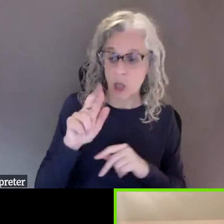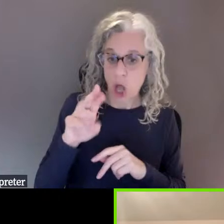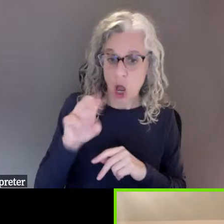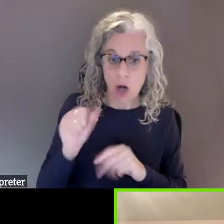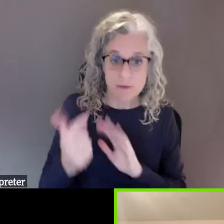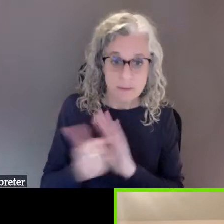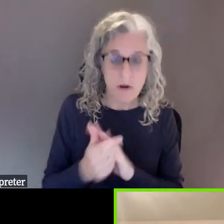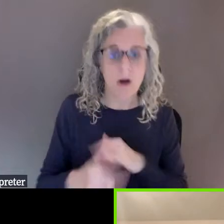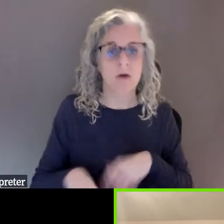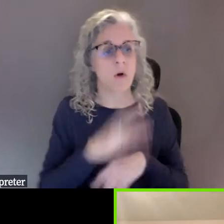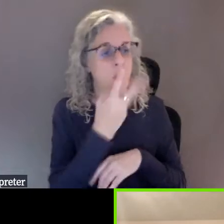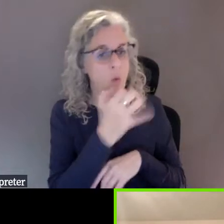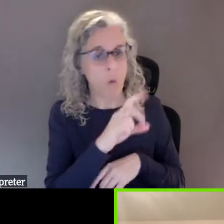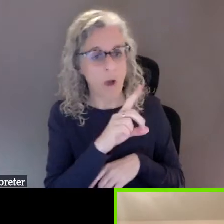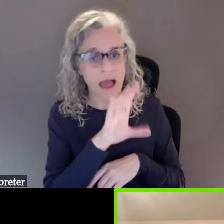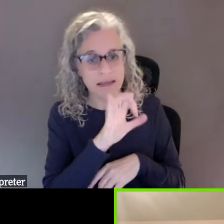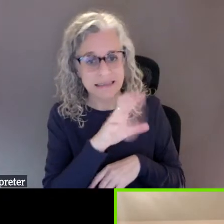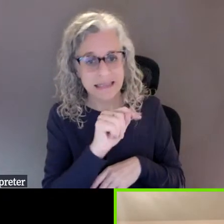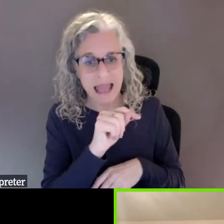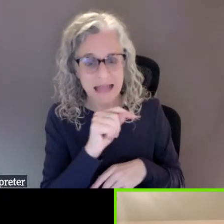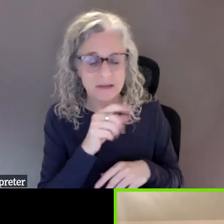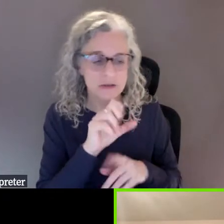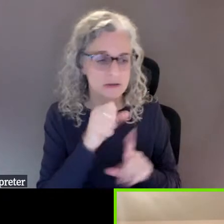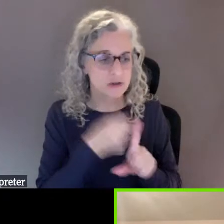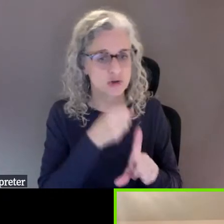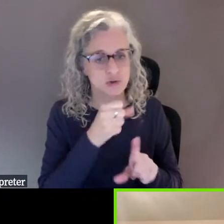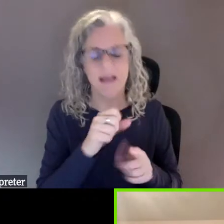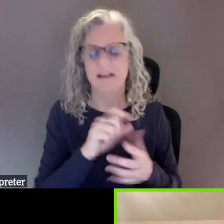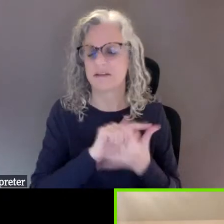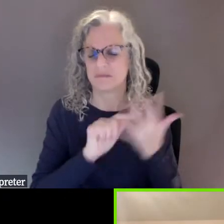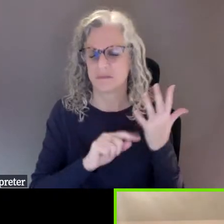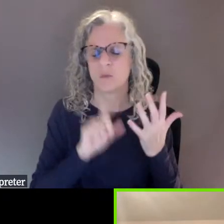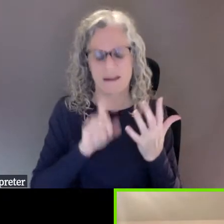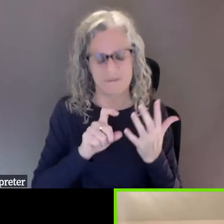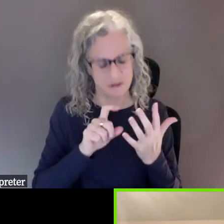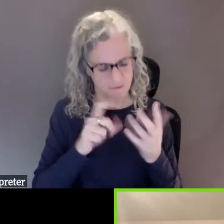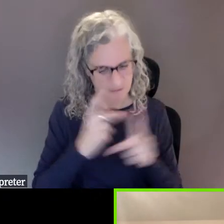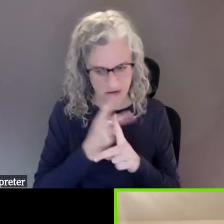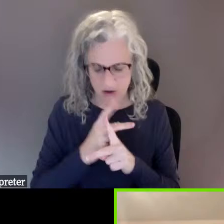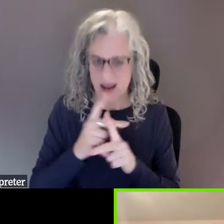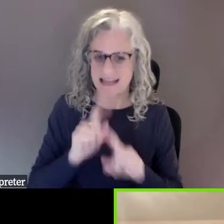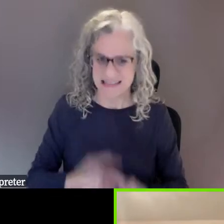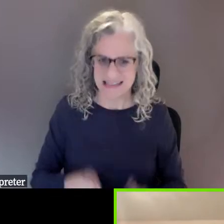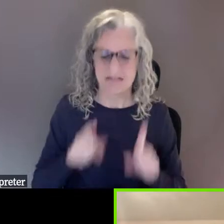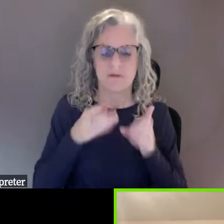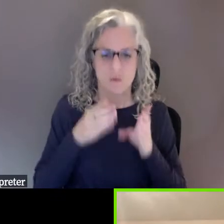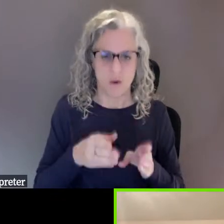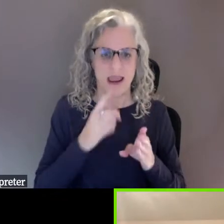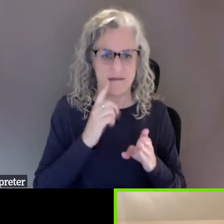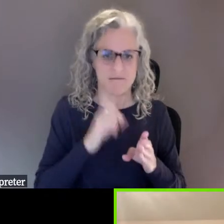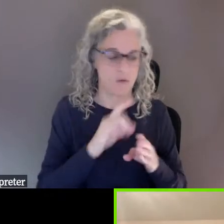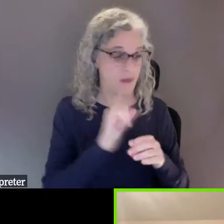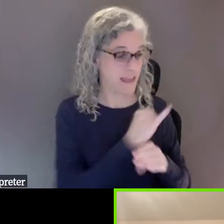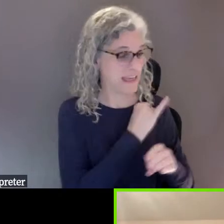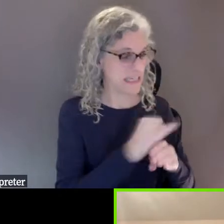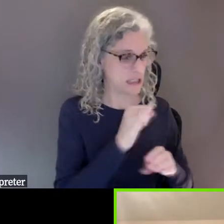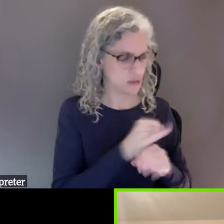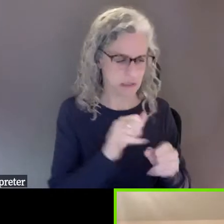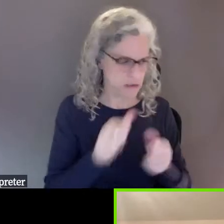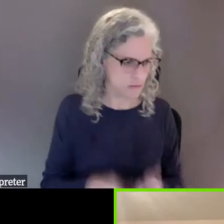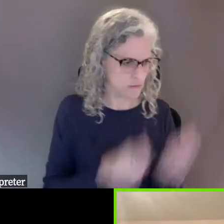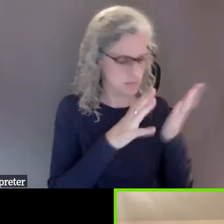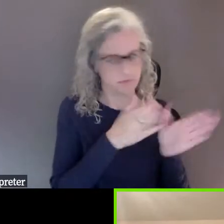to really like drive home the message. We need to figure out another sort of way that this industry can go in this country.